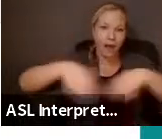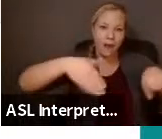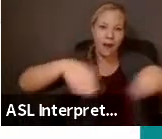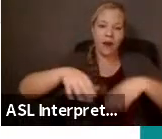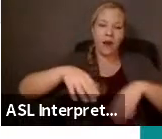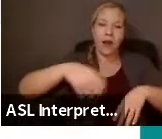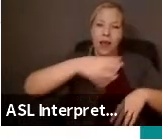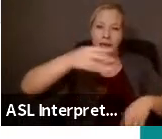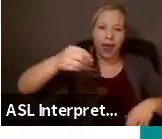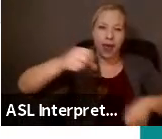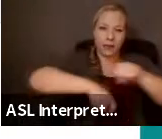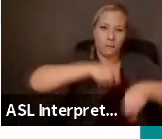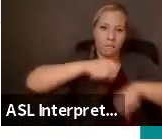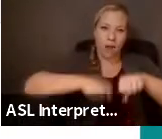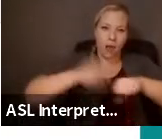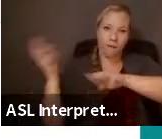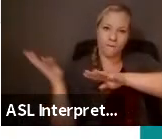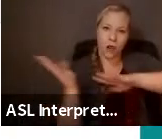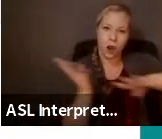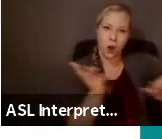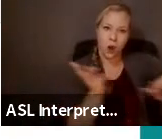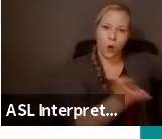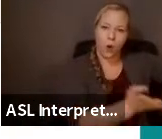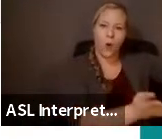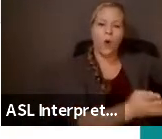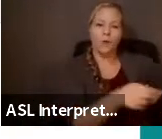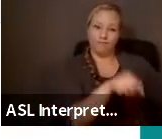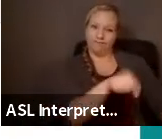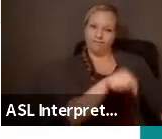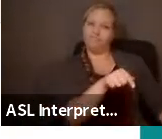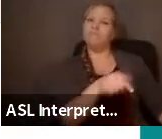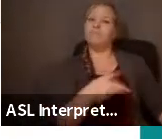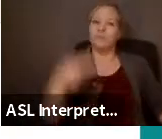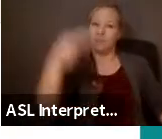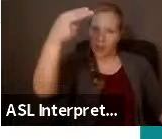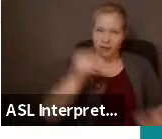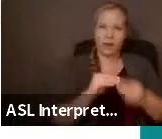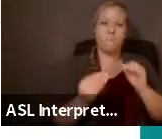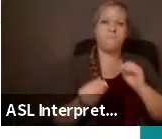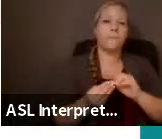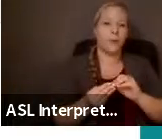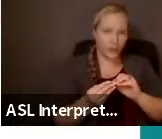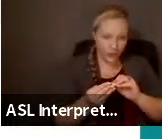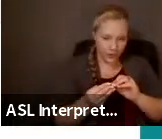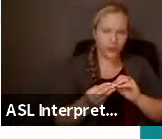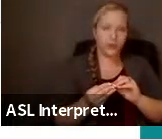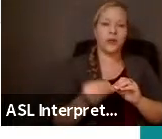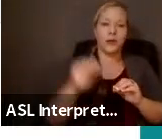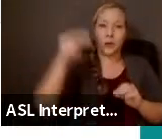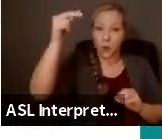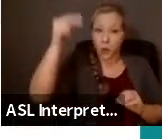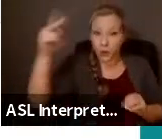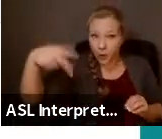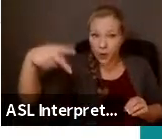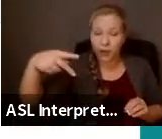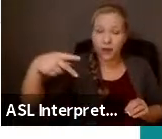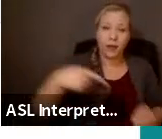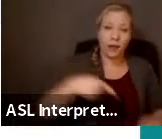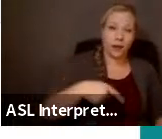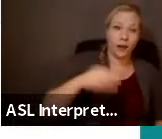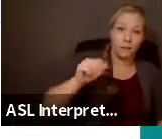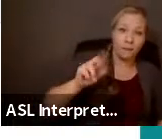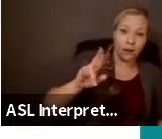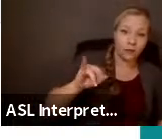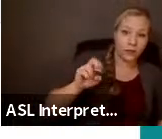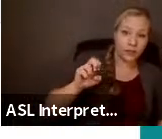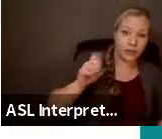that are present in this location from, you know, North Portland, Marine Drive to Hayden Island, and then over